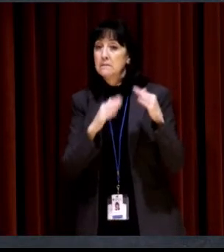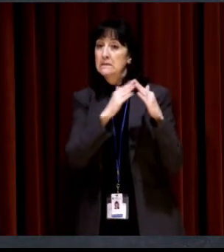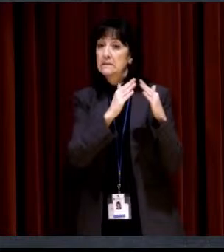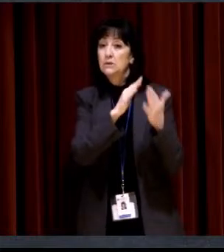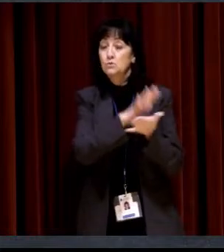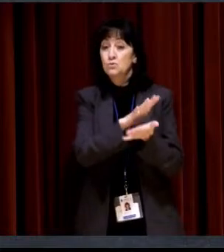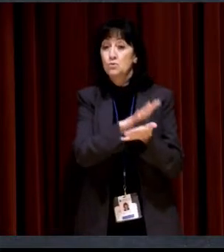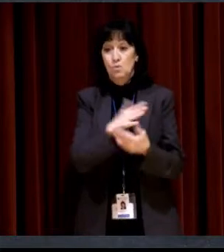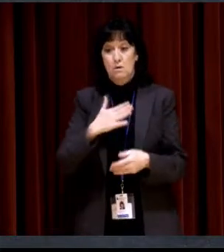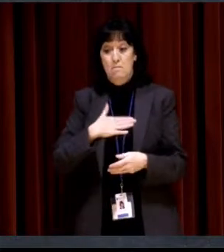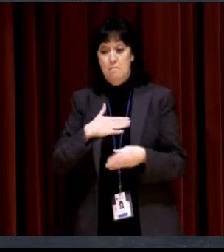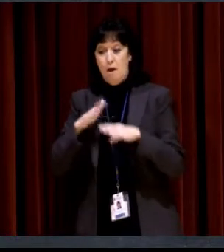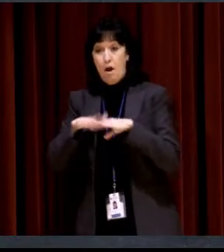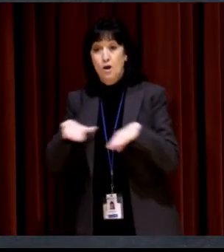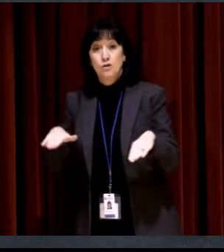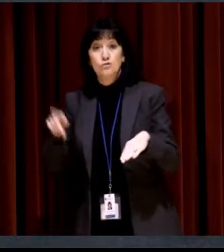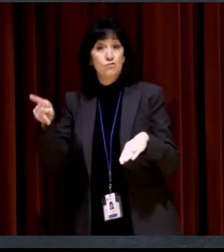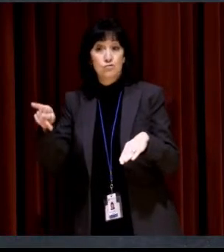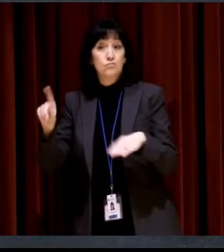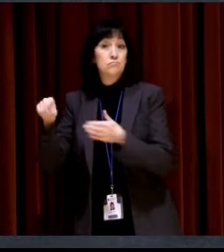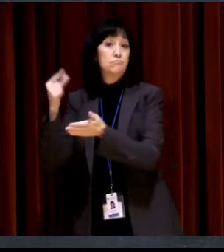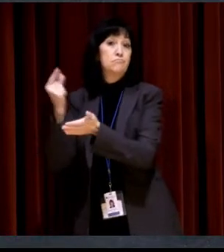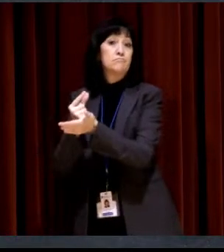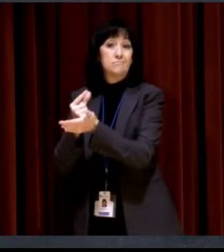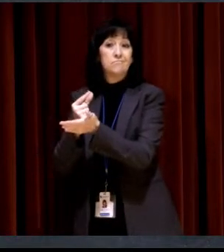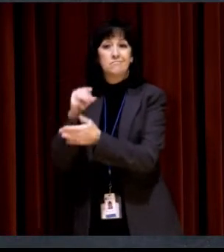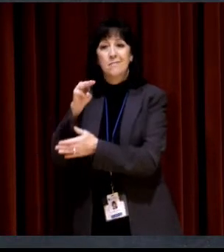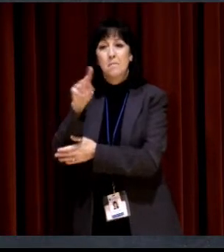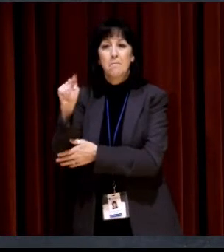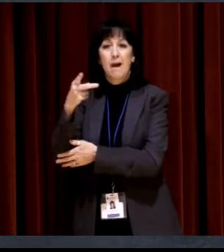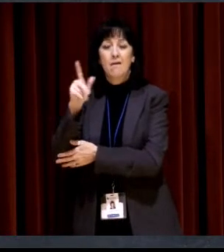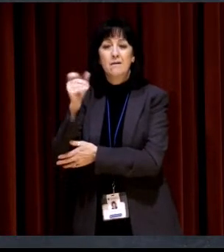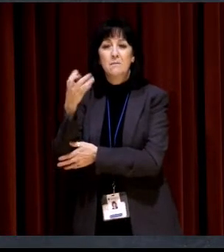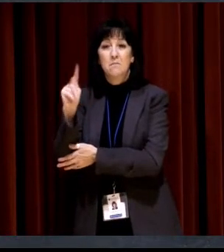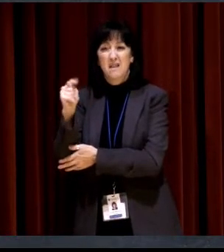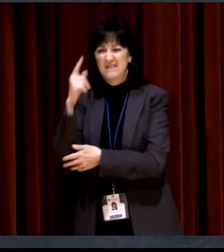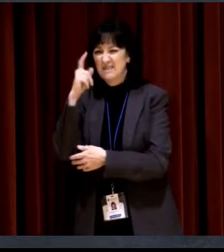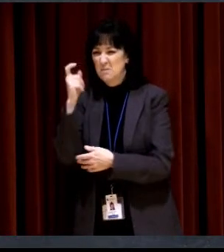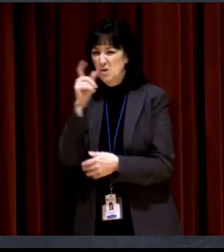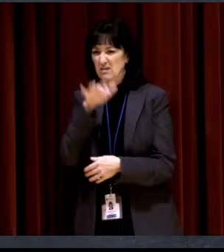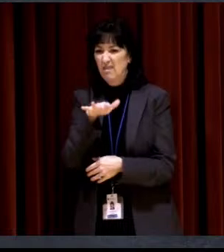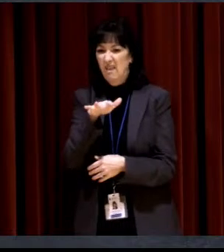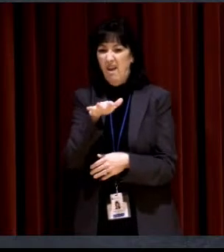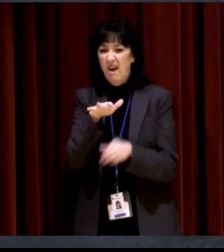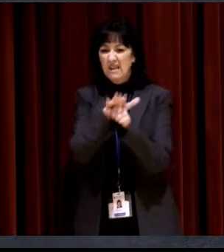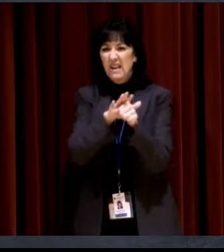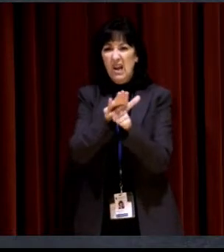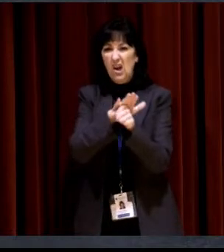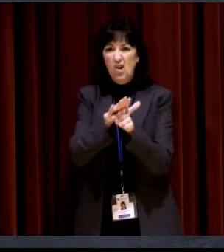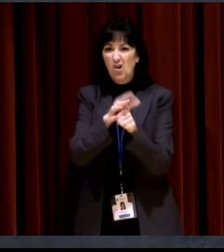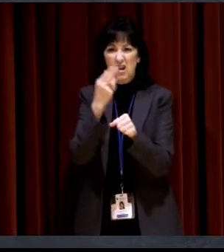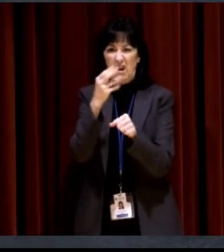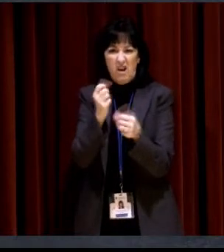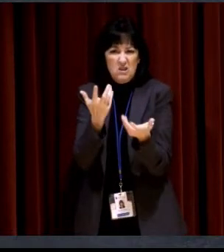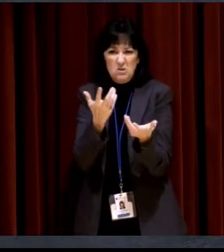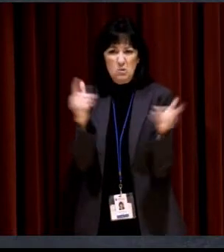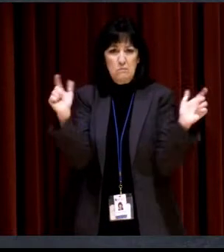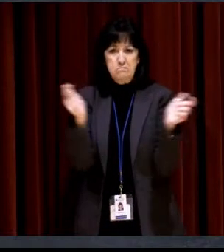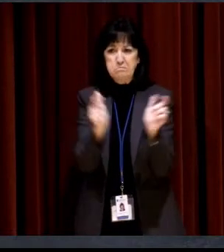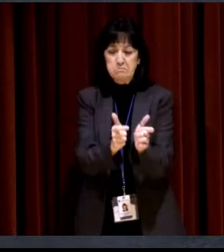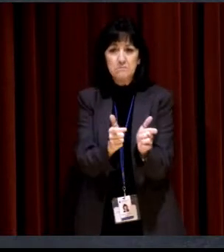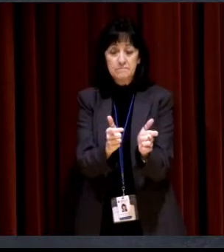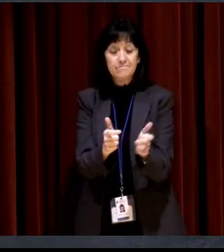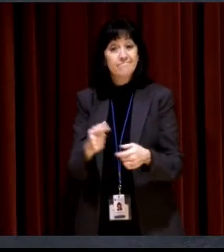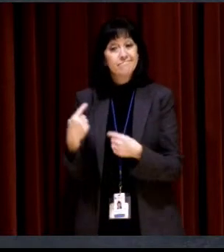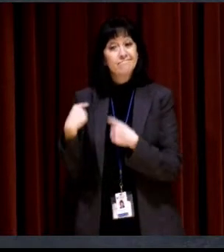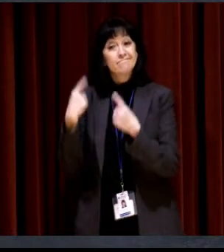we hardly have any schools in 19703 in Claymont anymore. Over the years, I have been